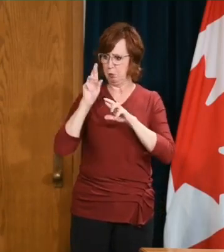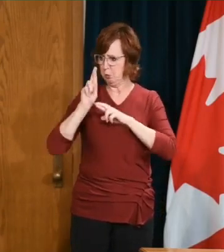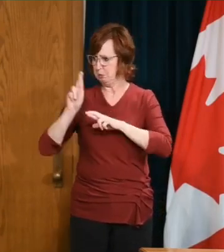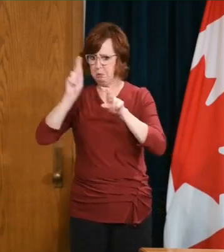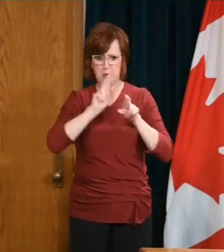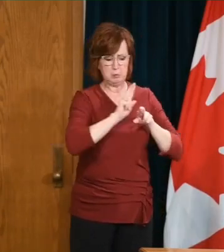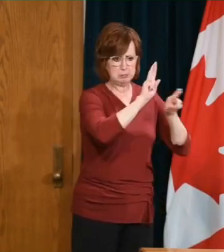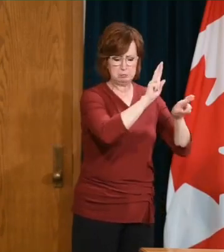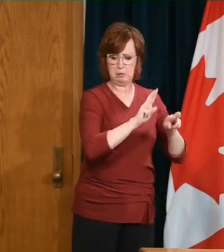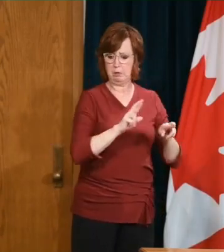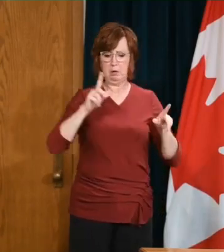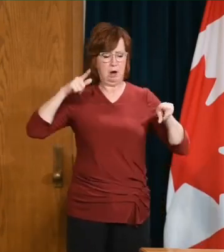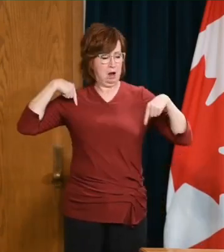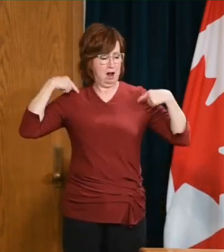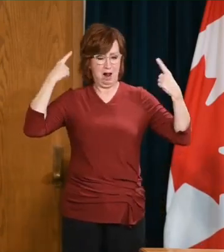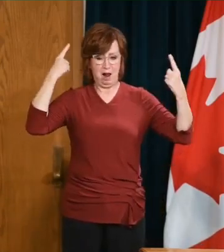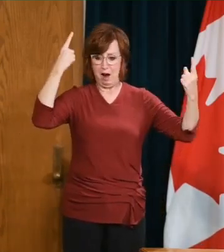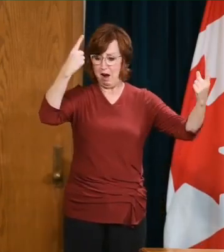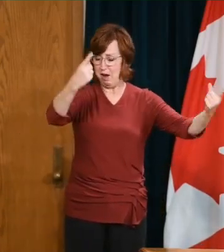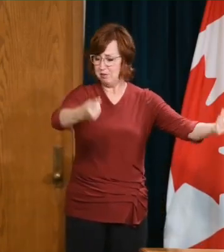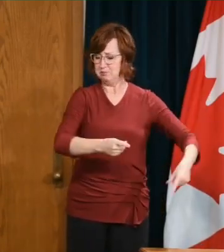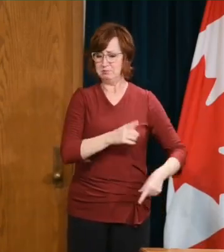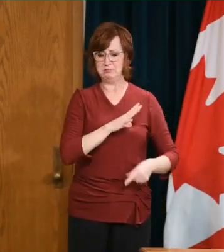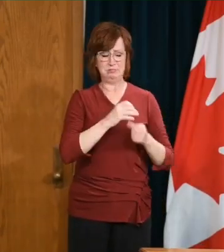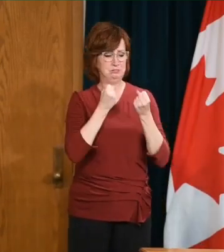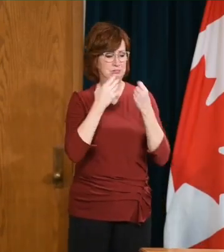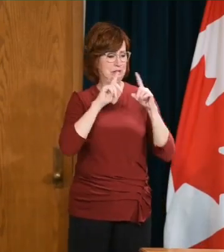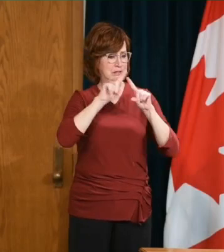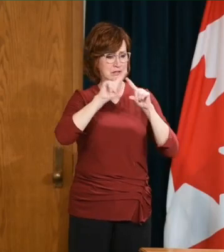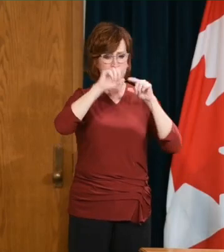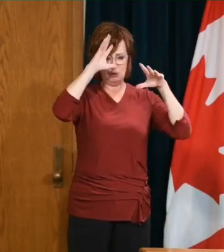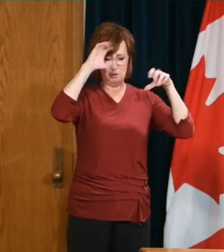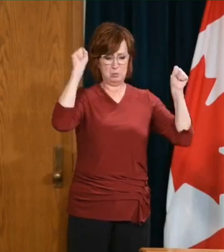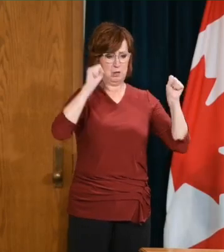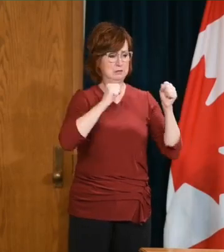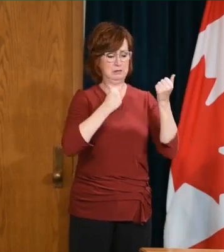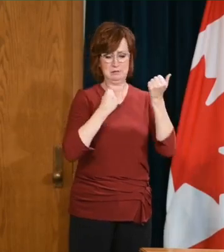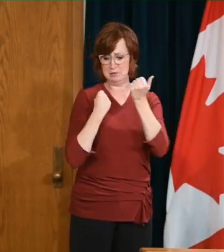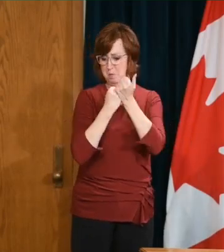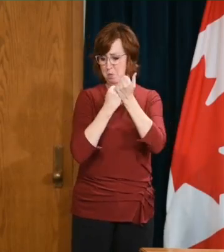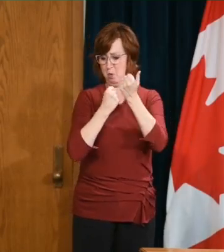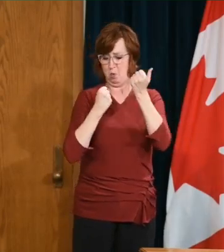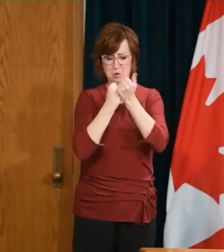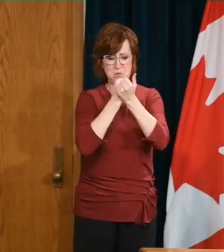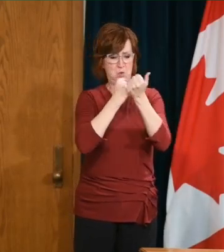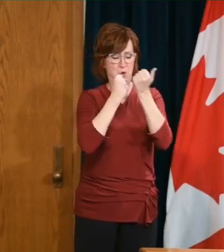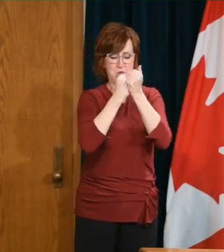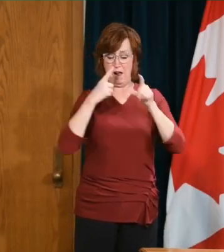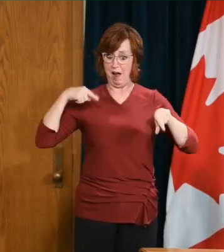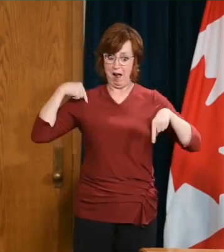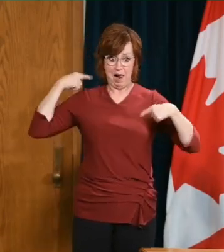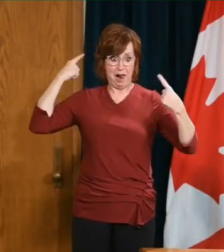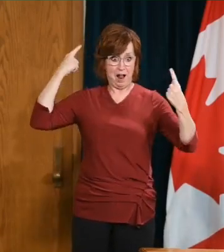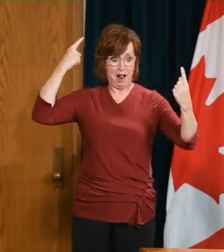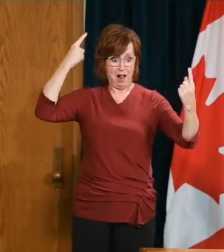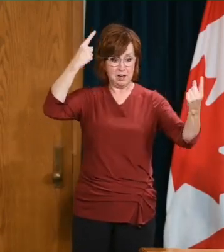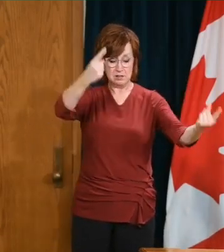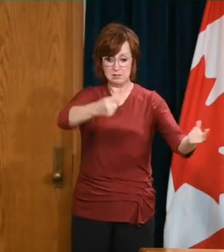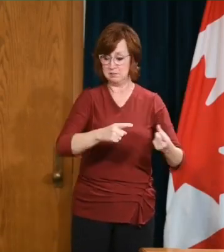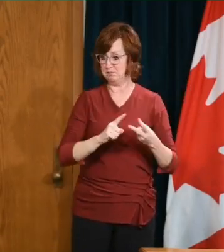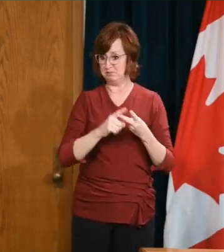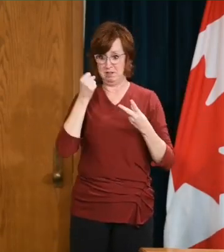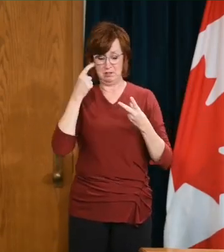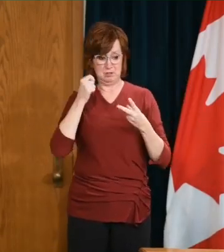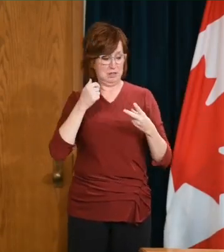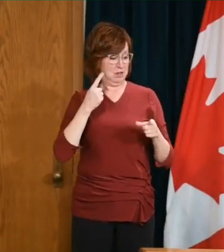numerous presidents, the United States have been here to support our country. And throughout history, Canada has supported